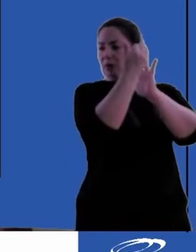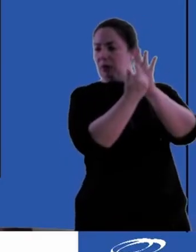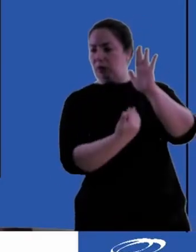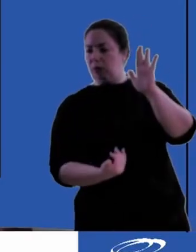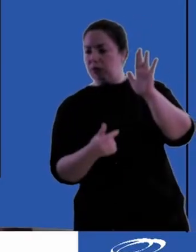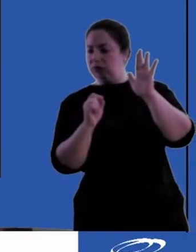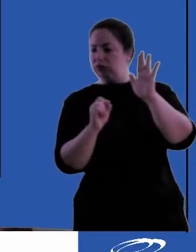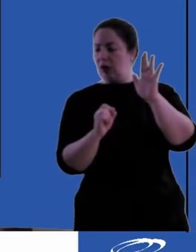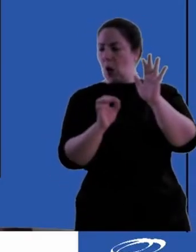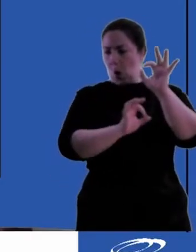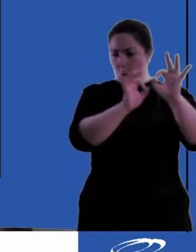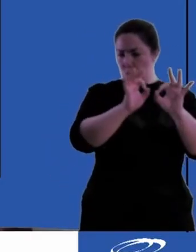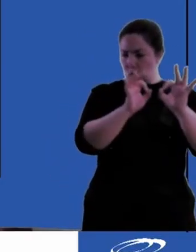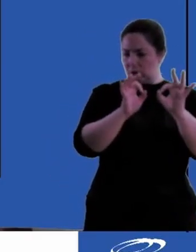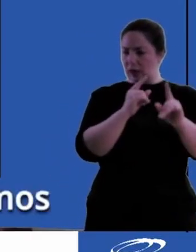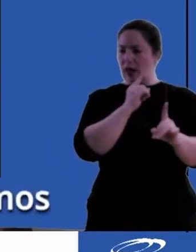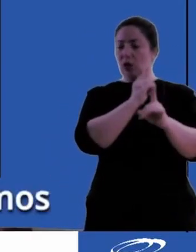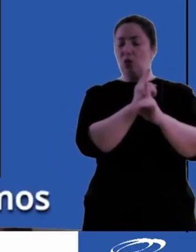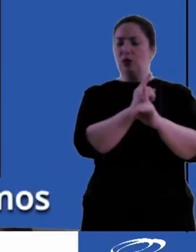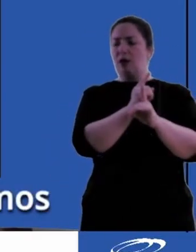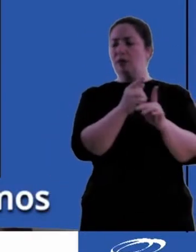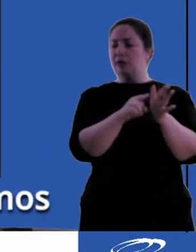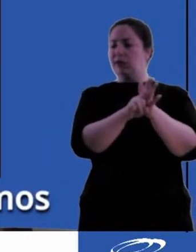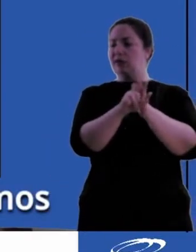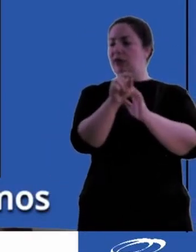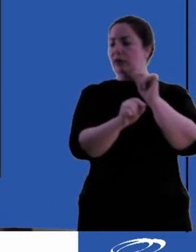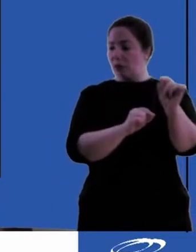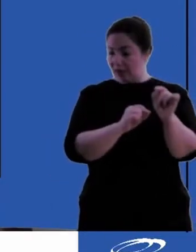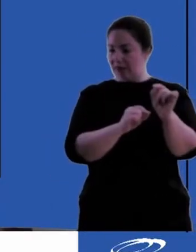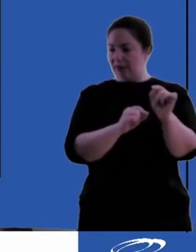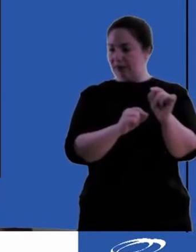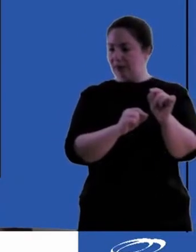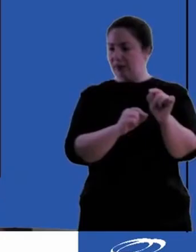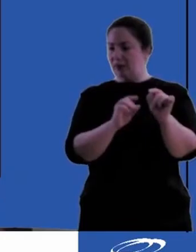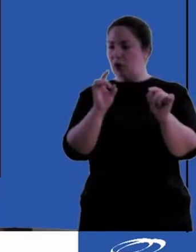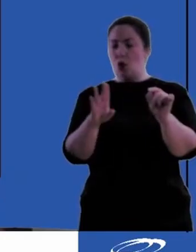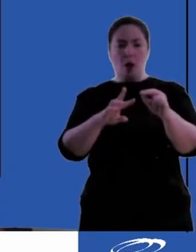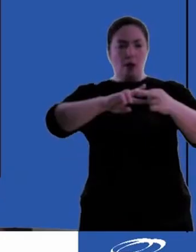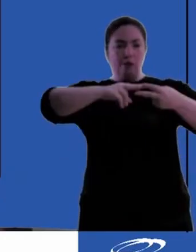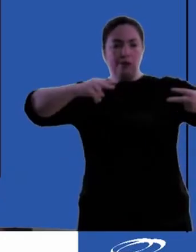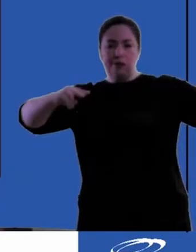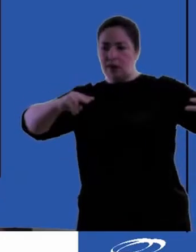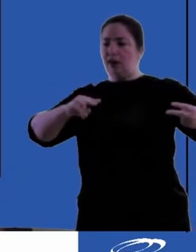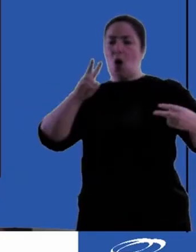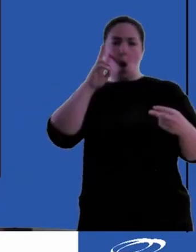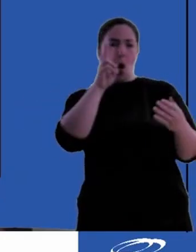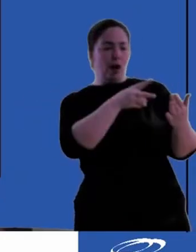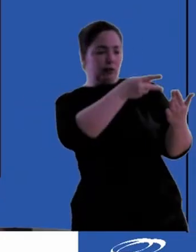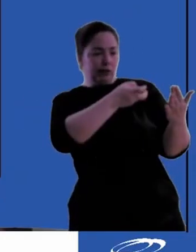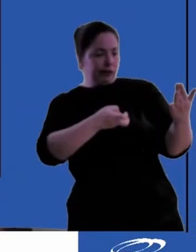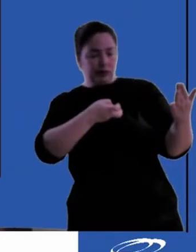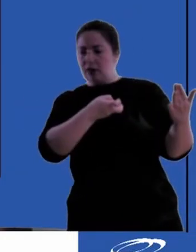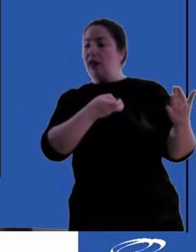then you look at what you find. So when you sequence everything in the sample, and we're just looking at DNA here, we're not looking at RNA because we don't think